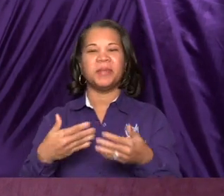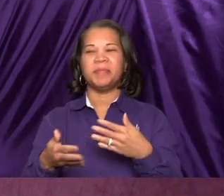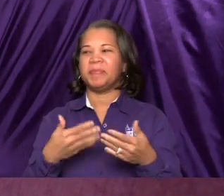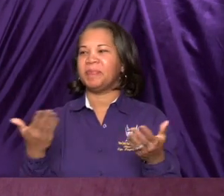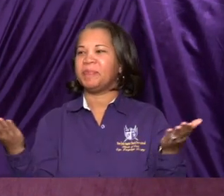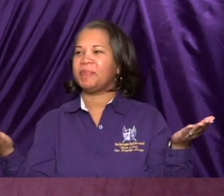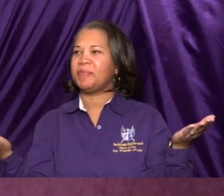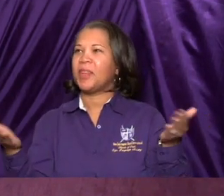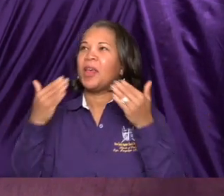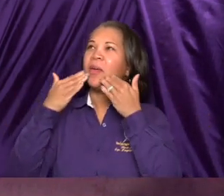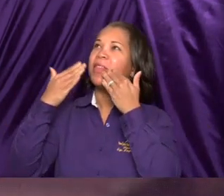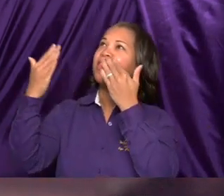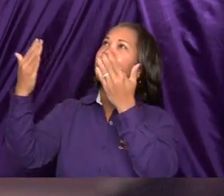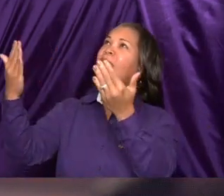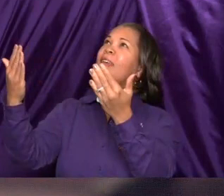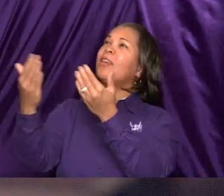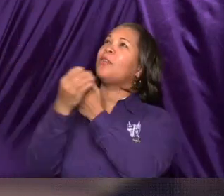We thank you for your love,